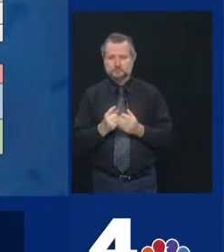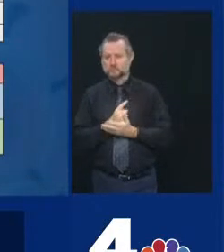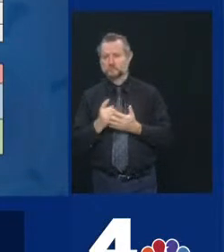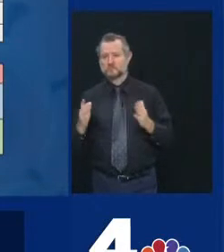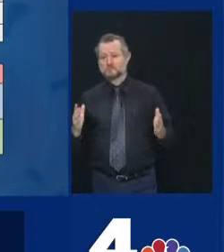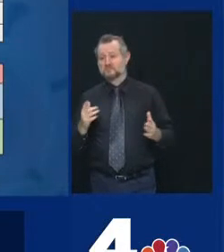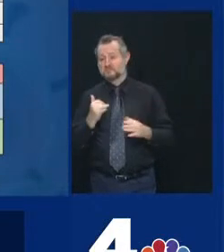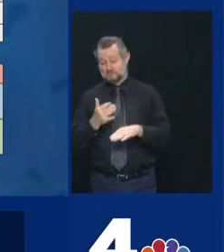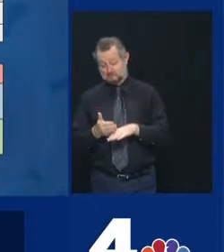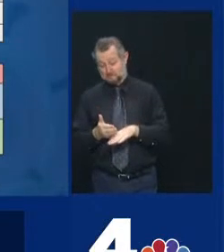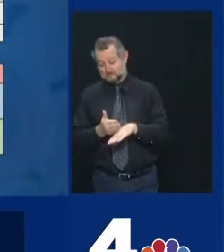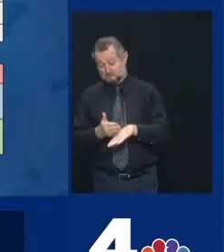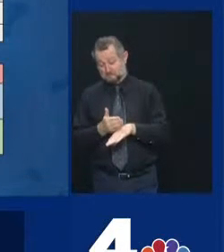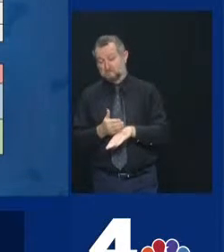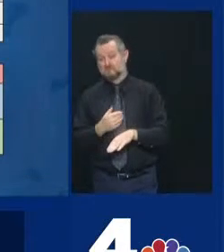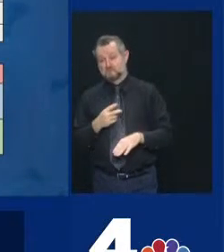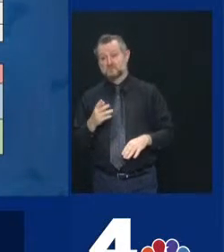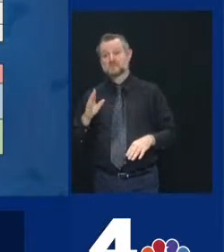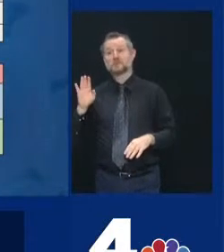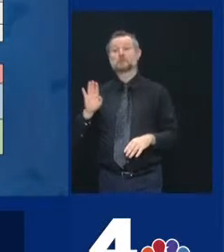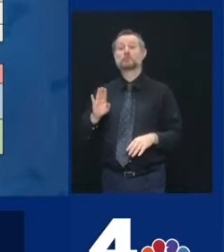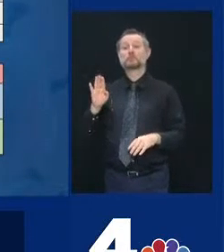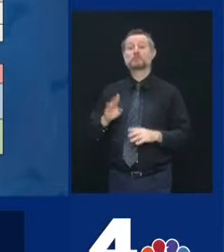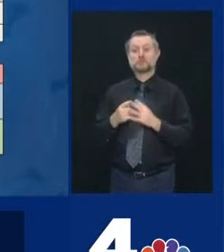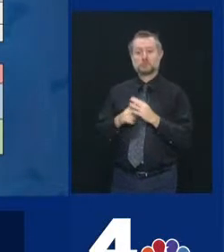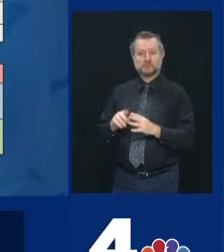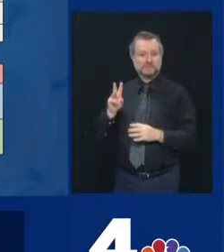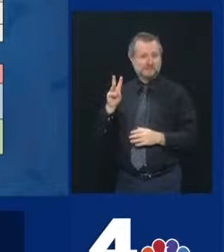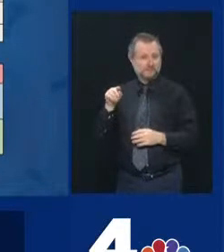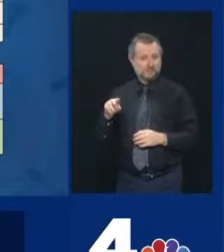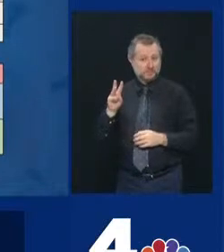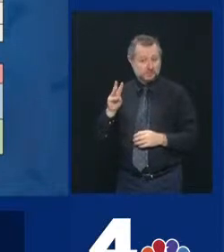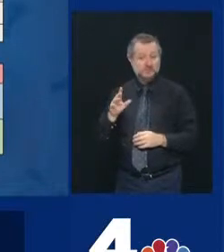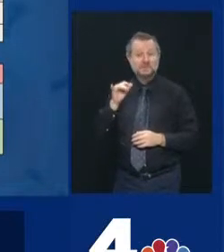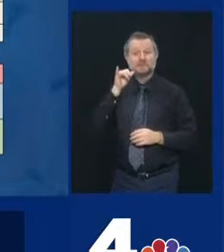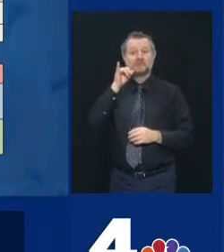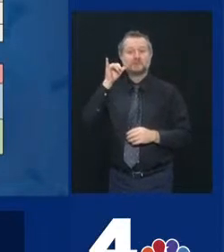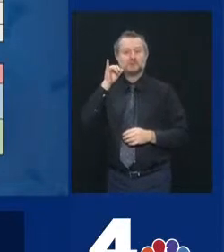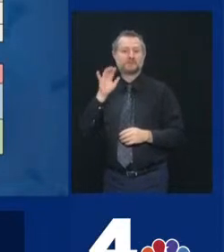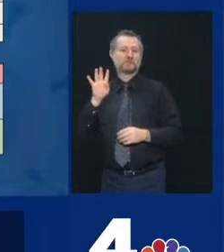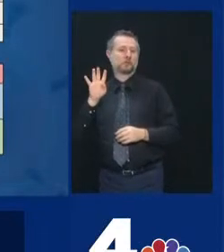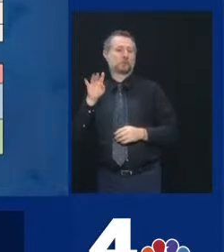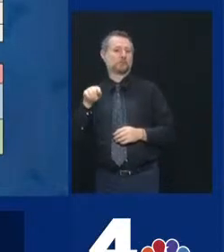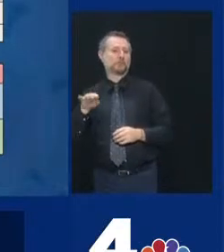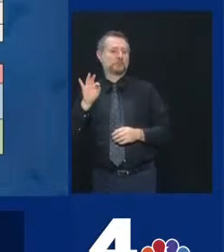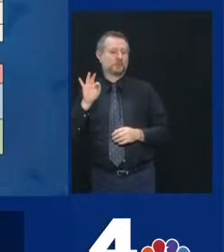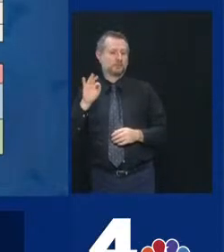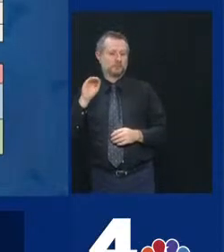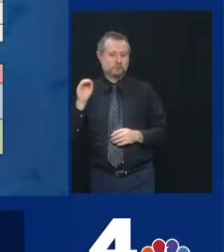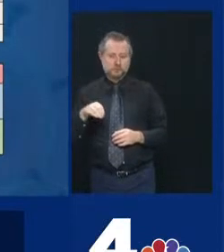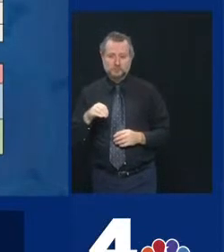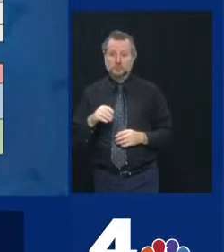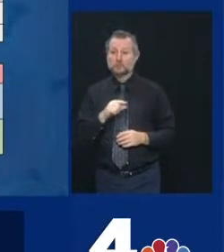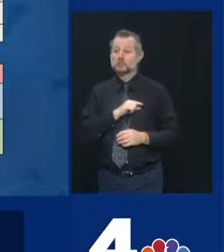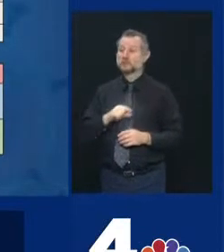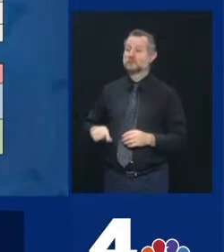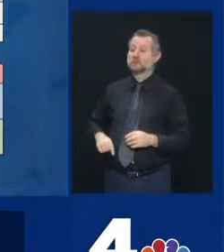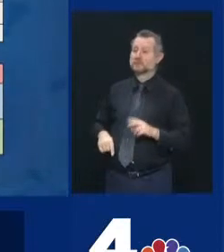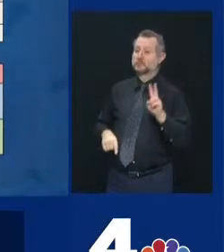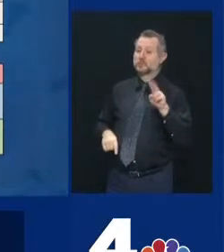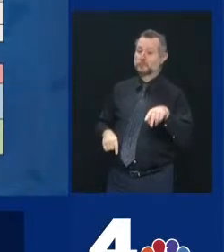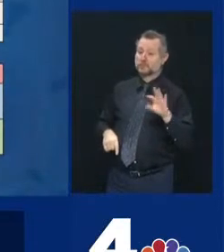progress. Brooklyn, we started at 6.6. Yesterday, we were 4.9. Queens, 2.9 to